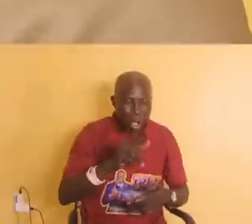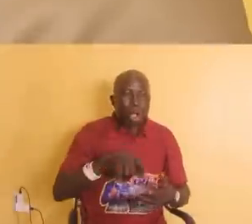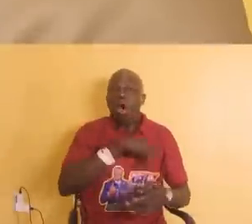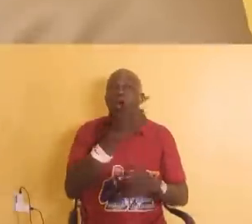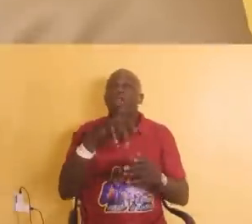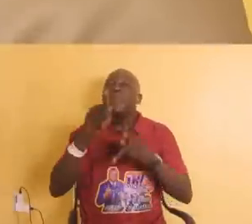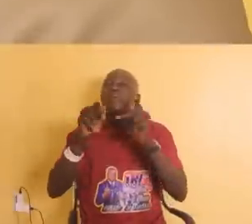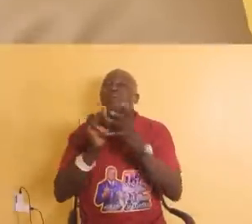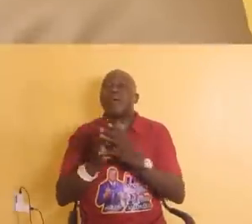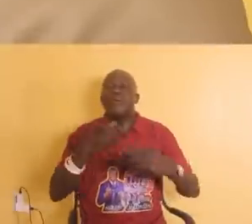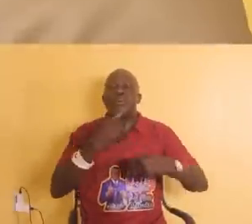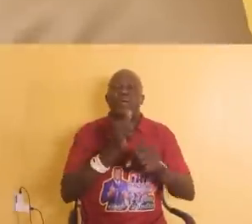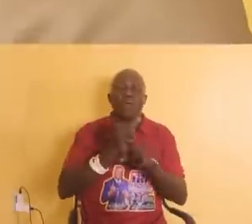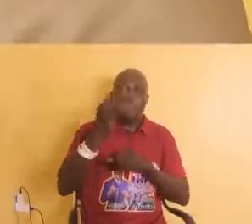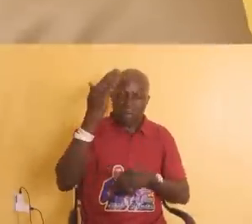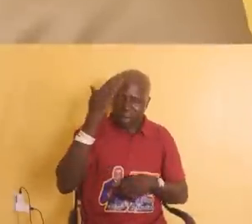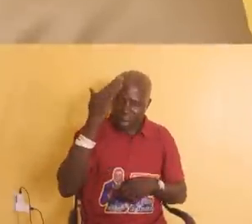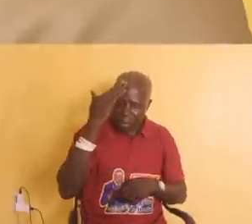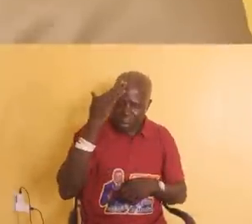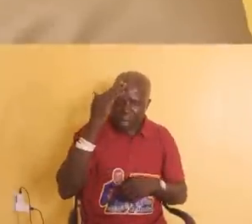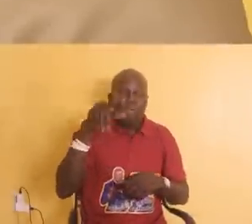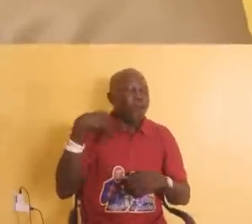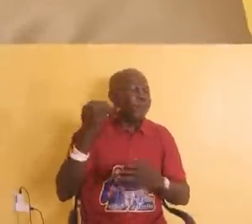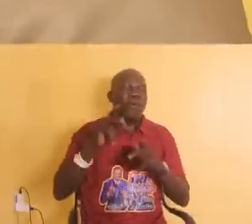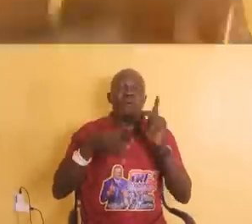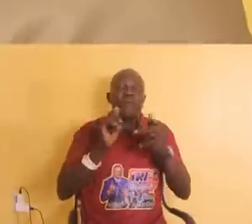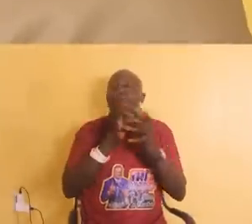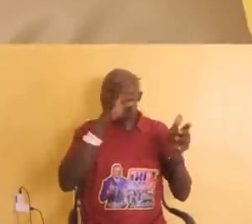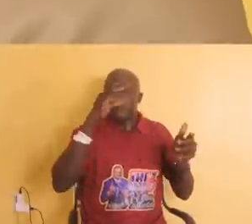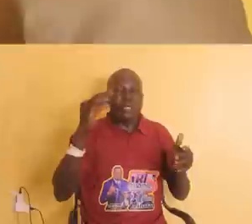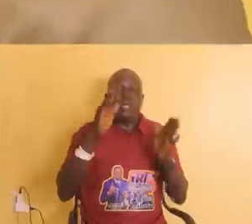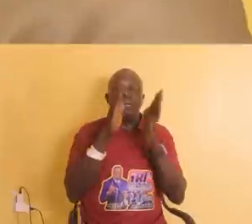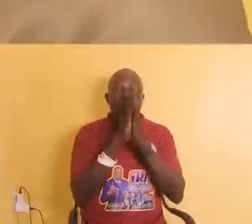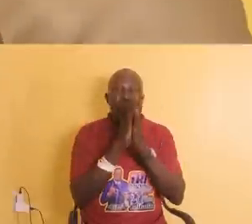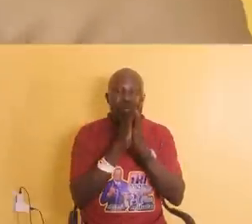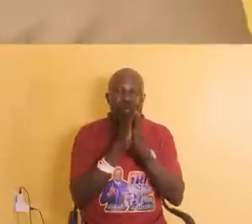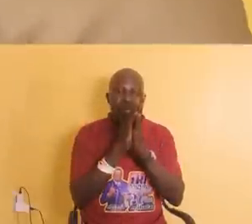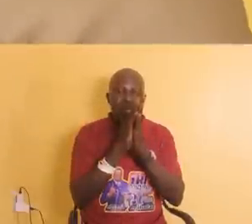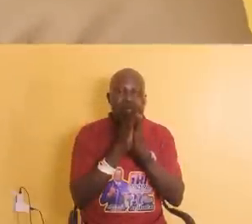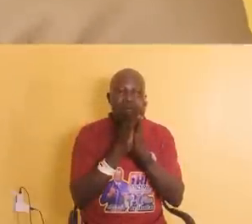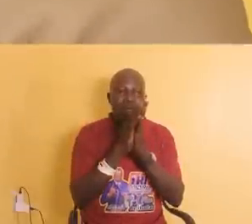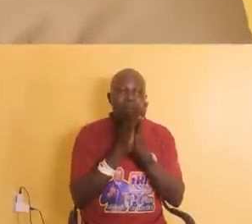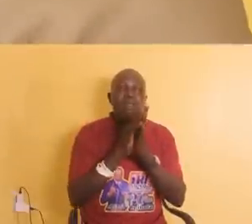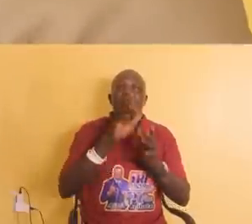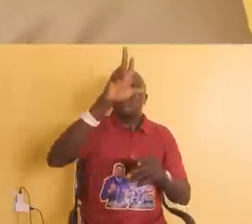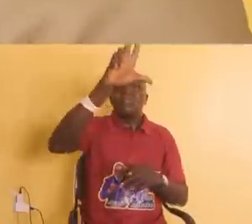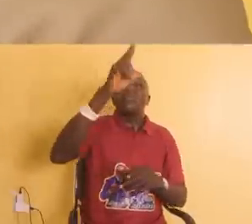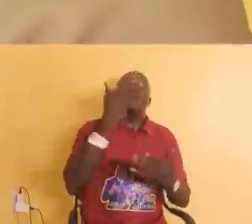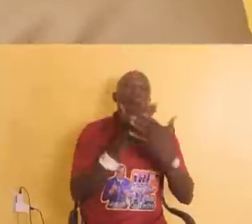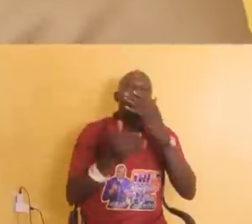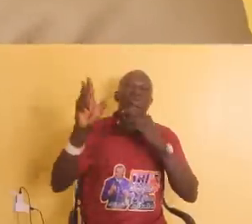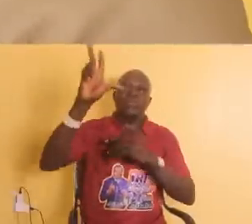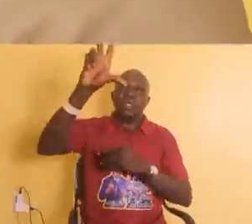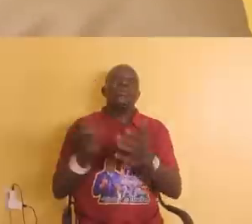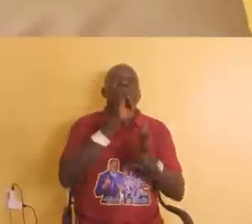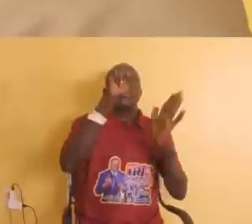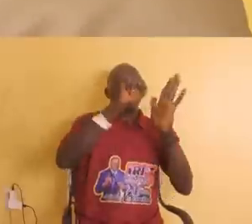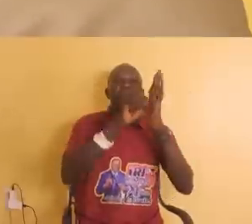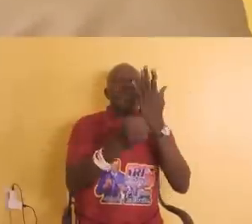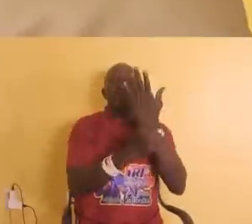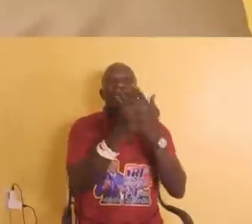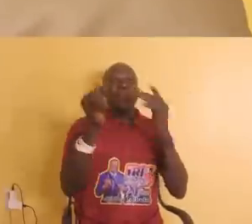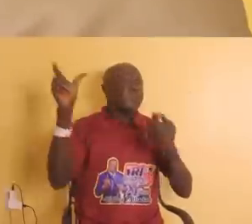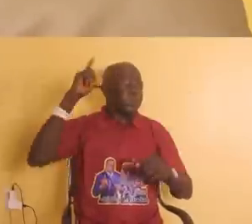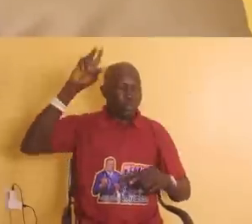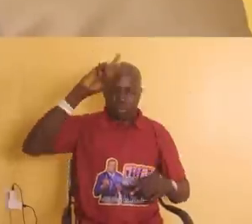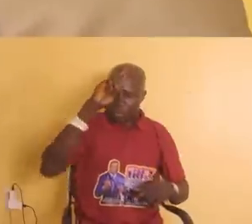From Thursday. On the 17th. On the 17th. Ó ní agbára. It's powerful. On the 17th. Till 17th. Àtò parí ẹ̀. That will finish. Of September. Of September. Ẹ gbọ́